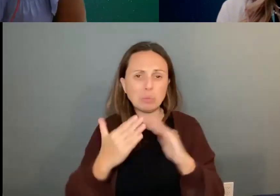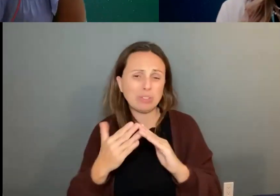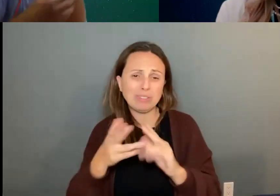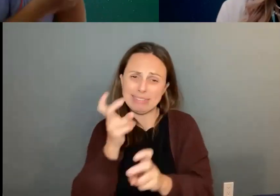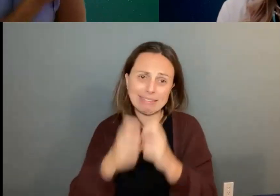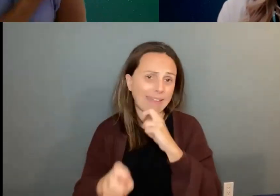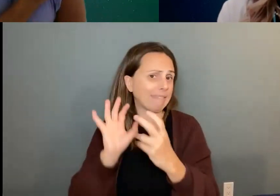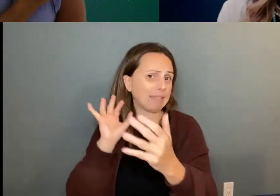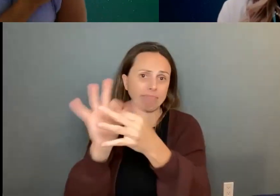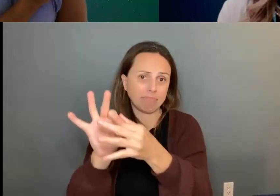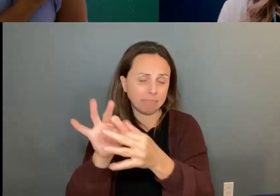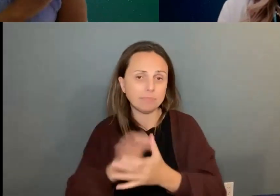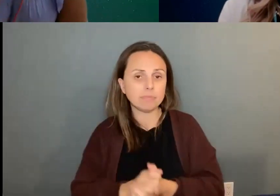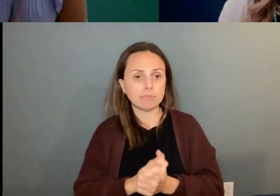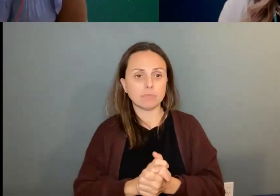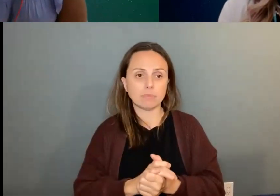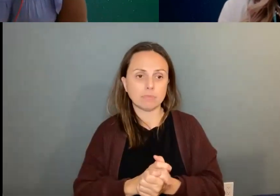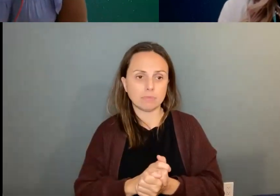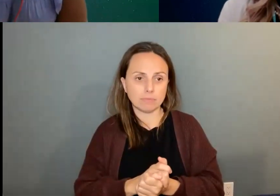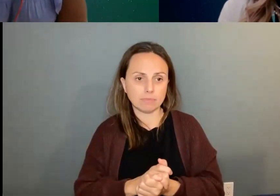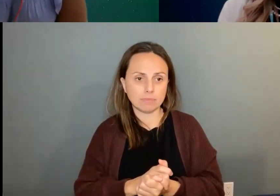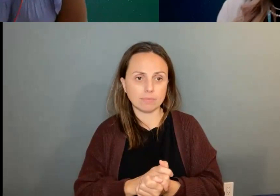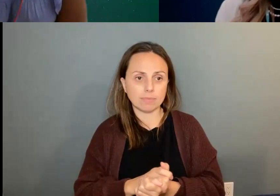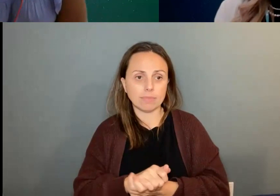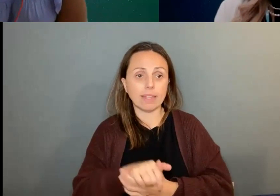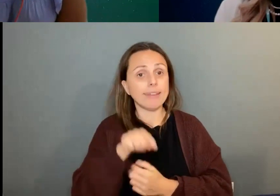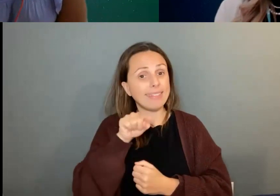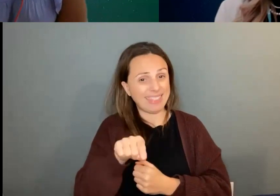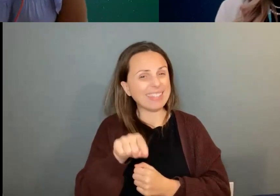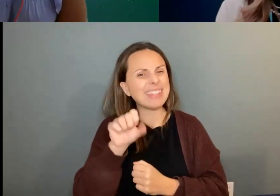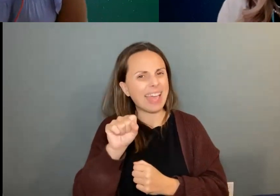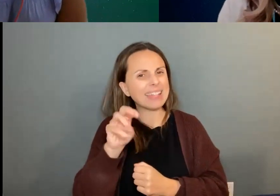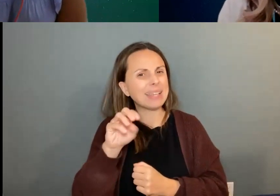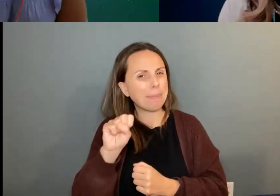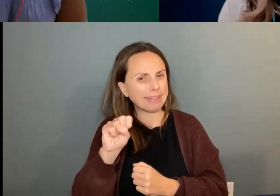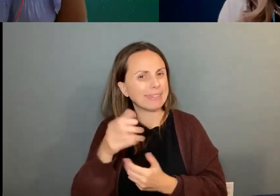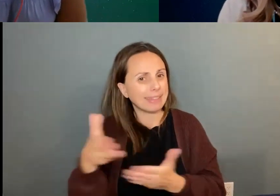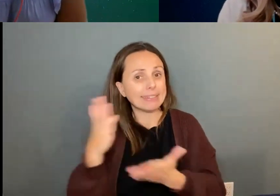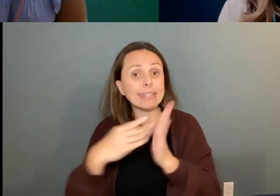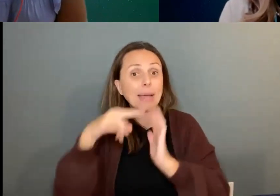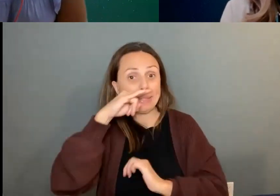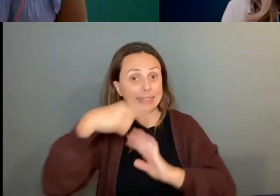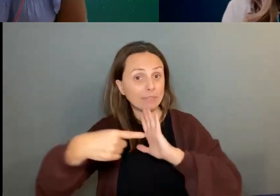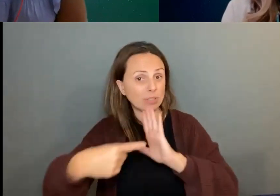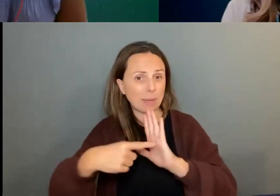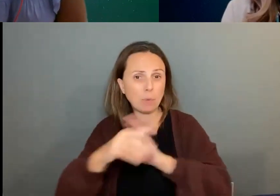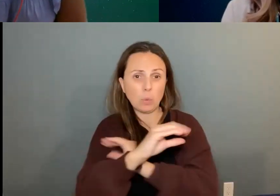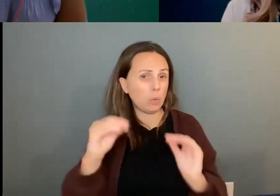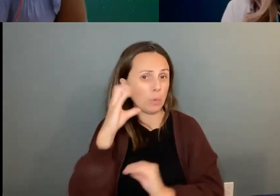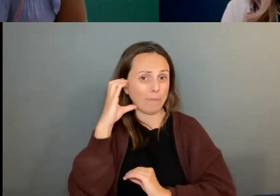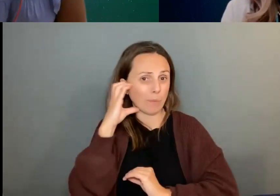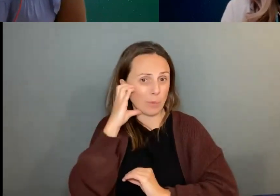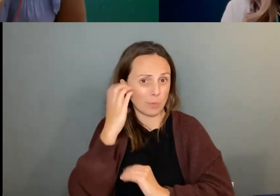quite difficult. And this is definitely an SMS thing, because some kids, for example, don't have a